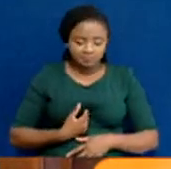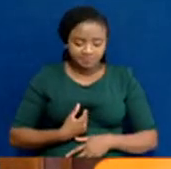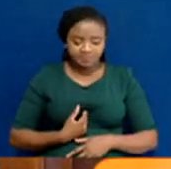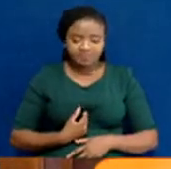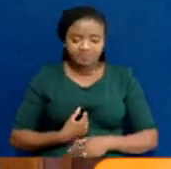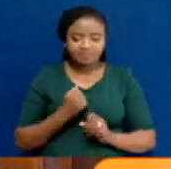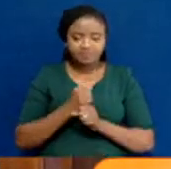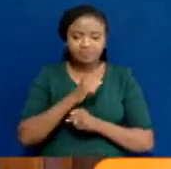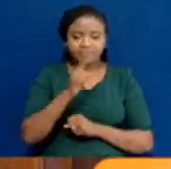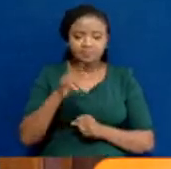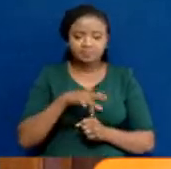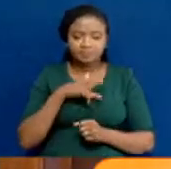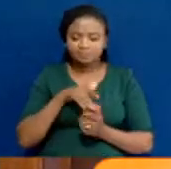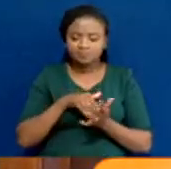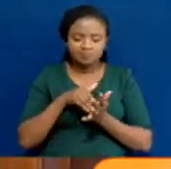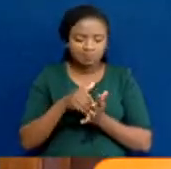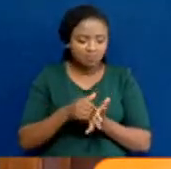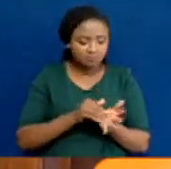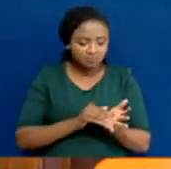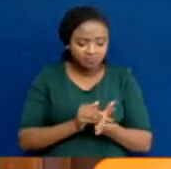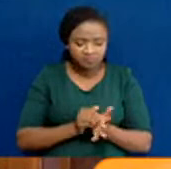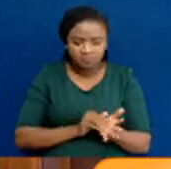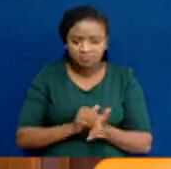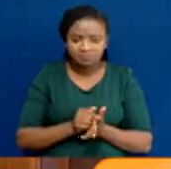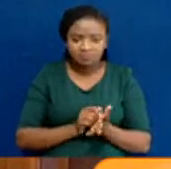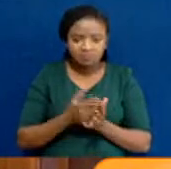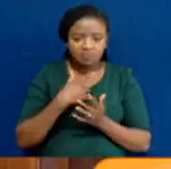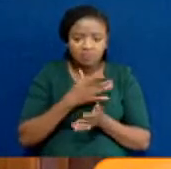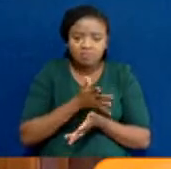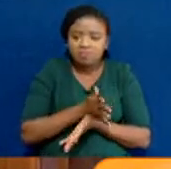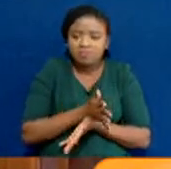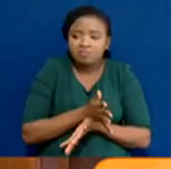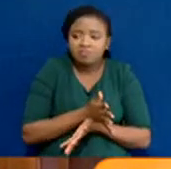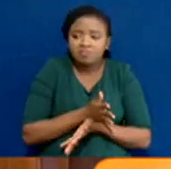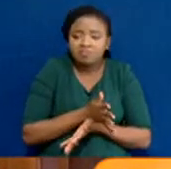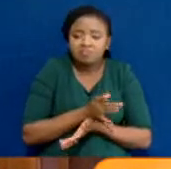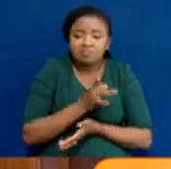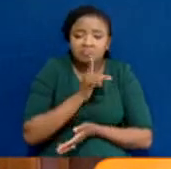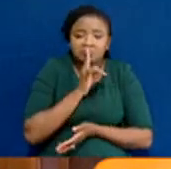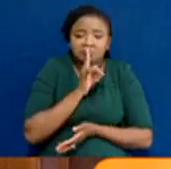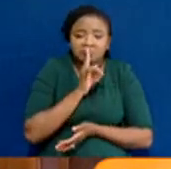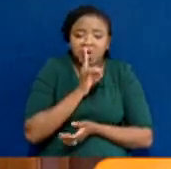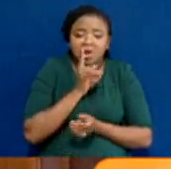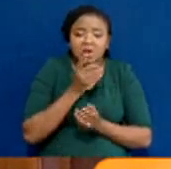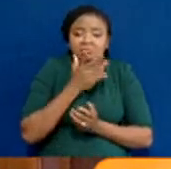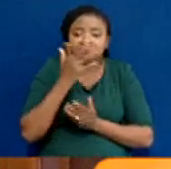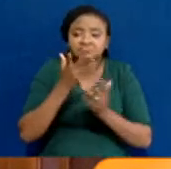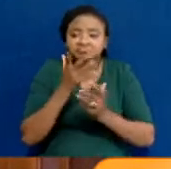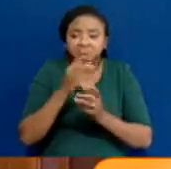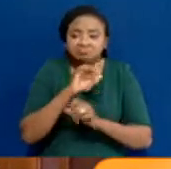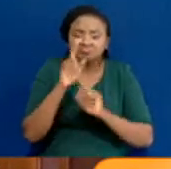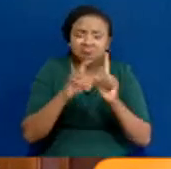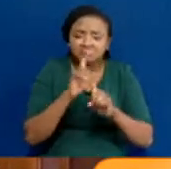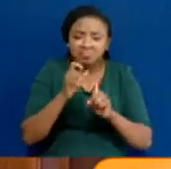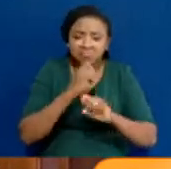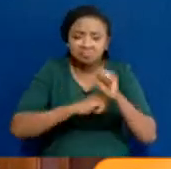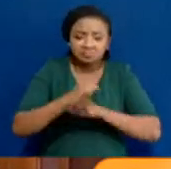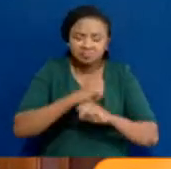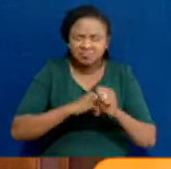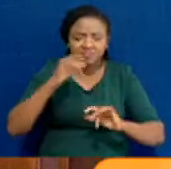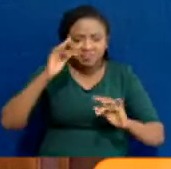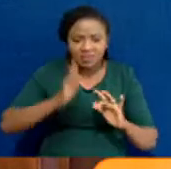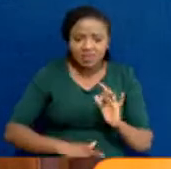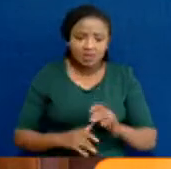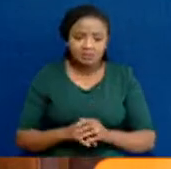so vulnerable. They cannot question, they cannot act, they cannot do anything. And you see,